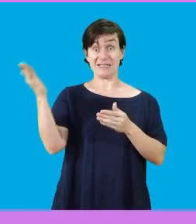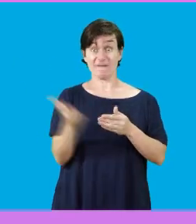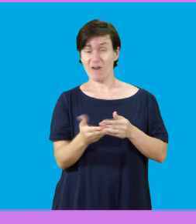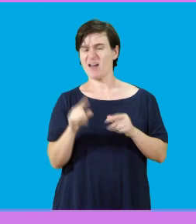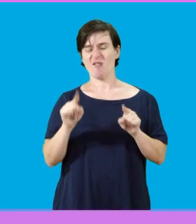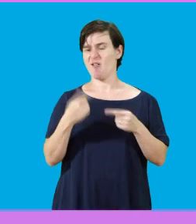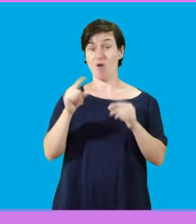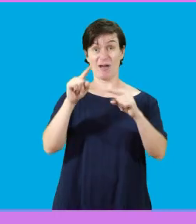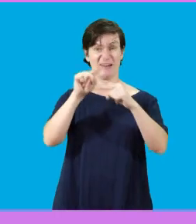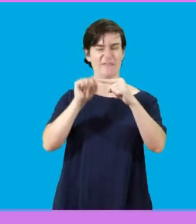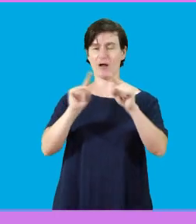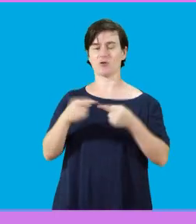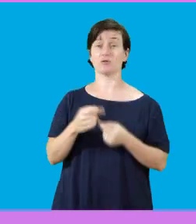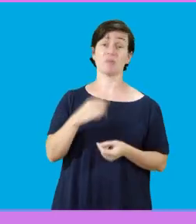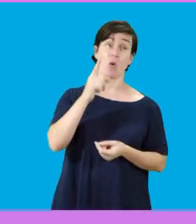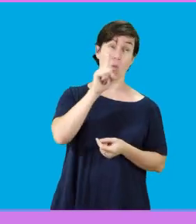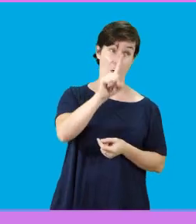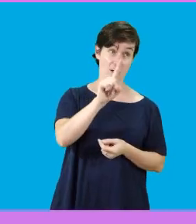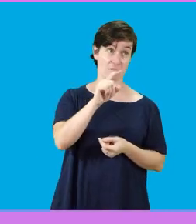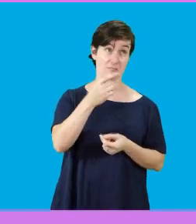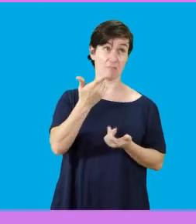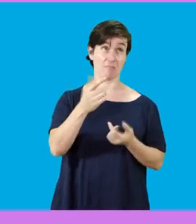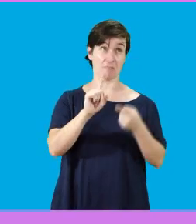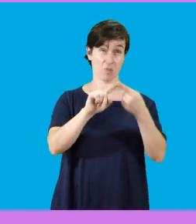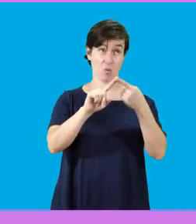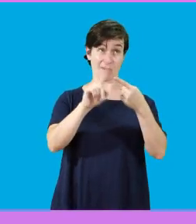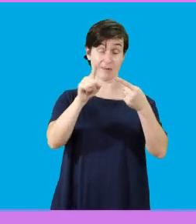We've got 1. 1 can be divisible by